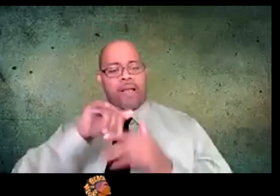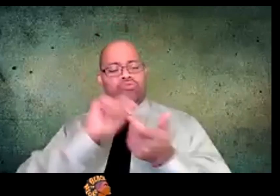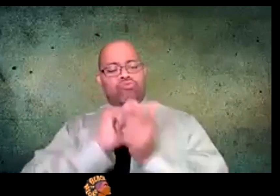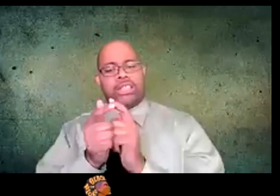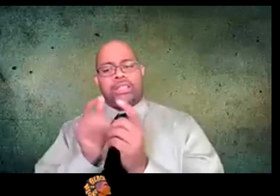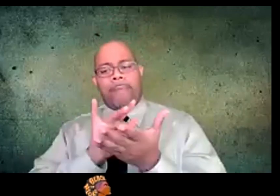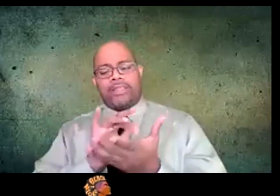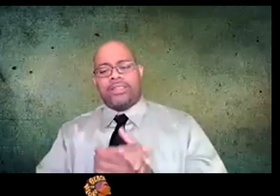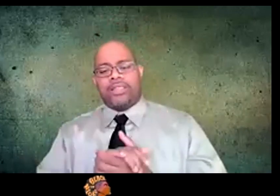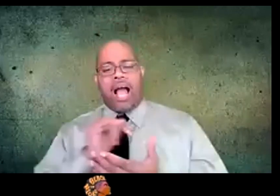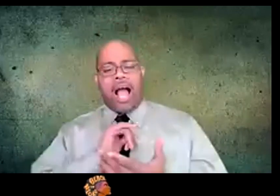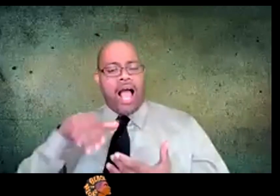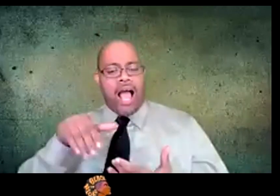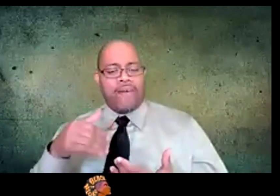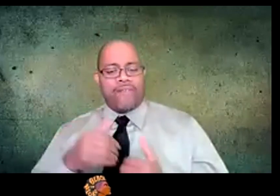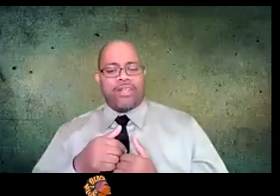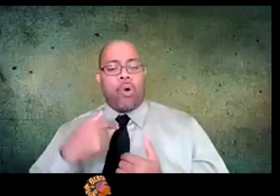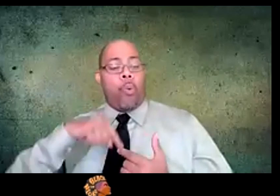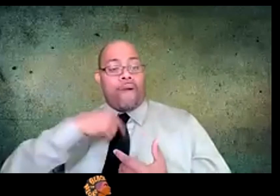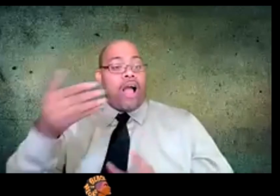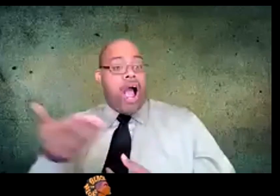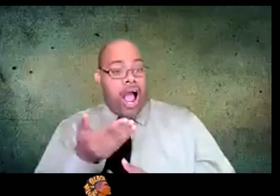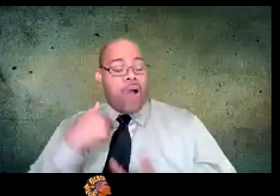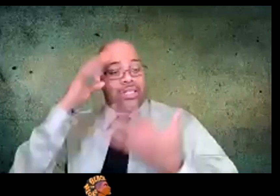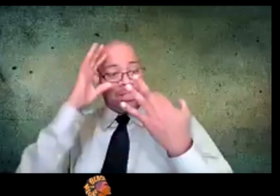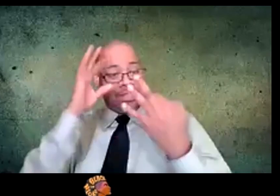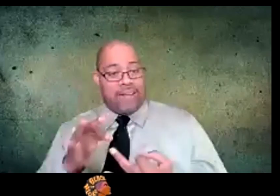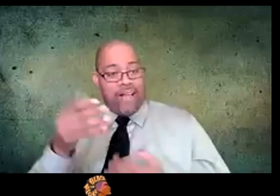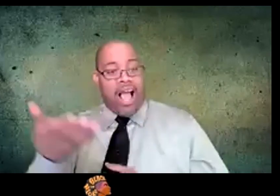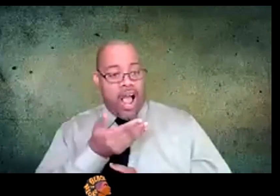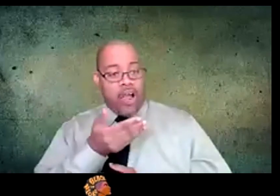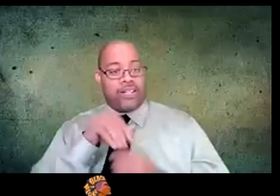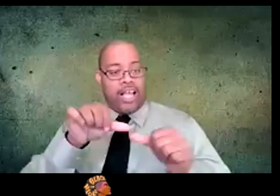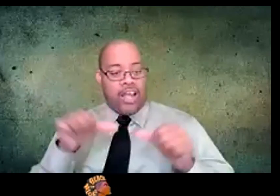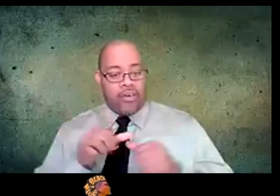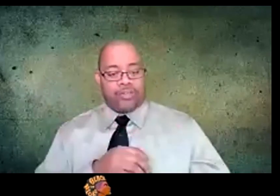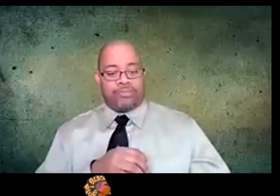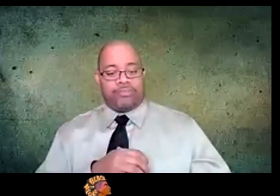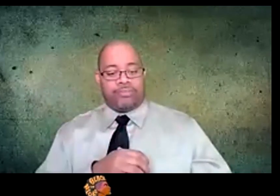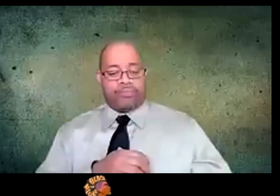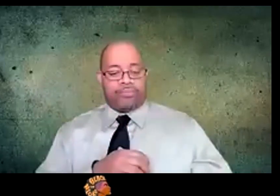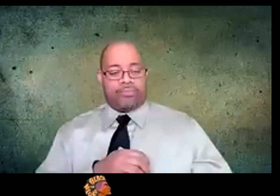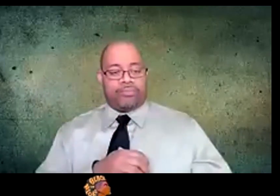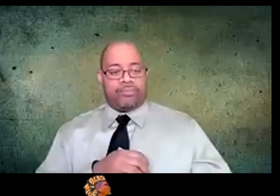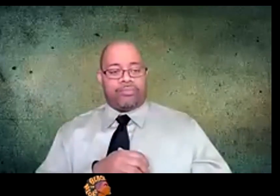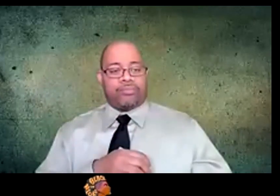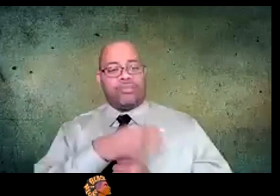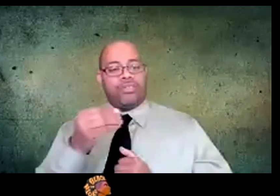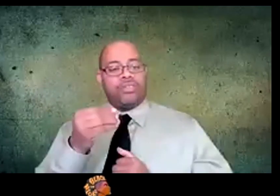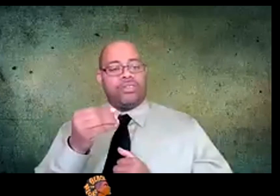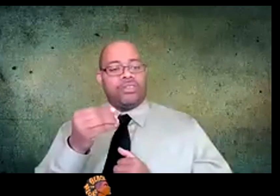You know, we're definitely hiring in this area. And I would definitely